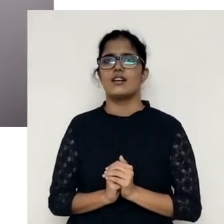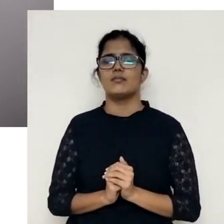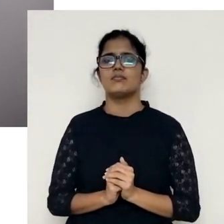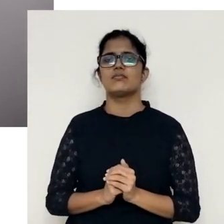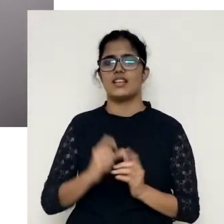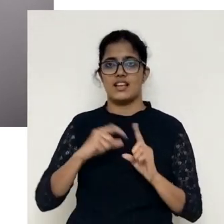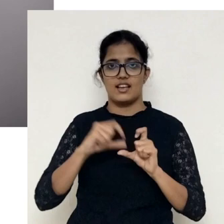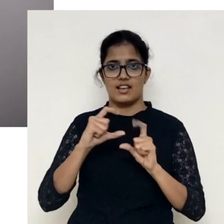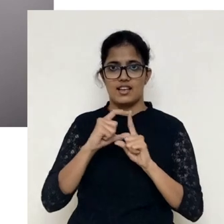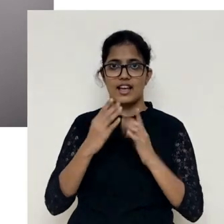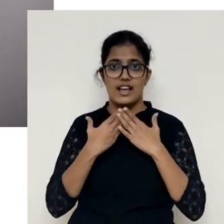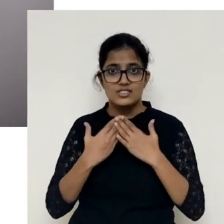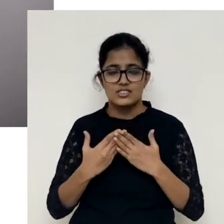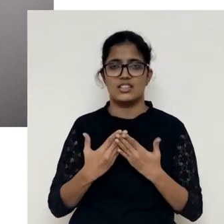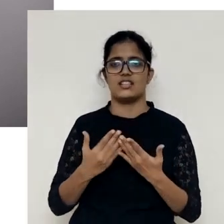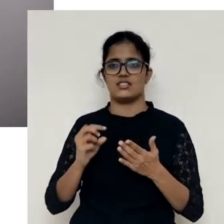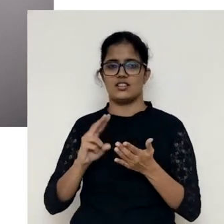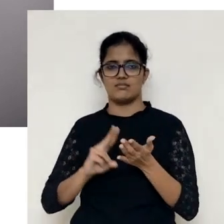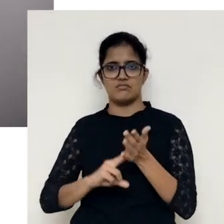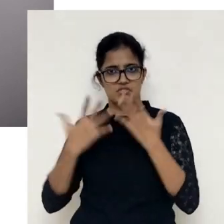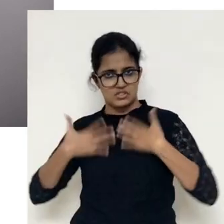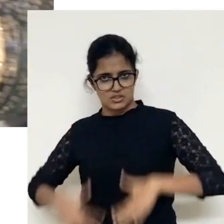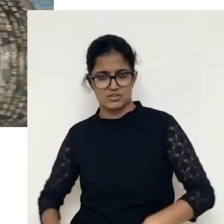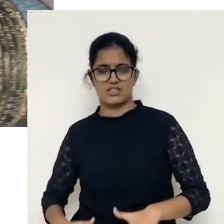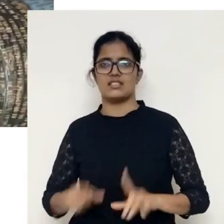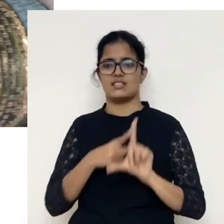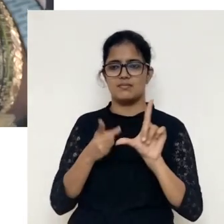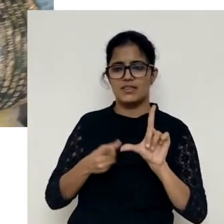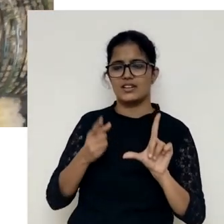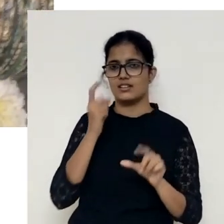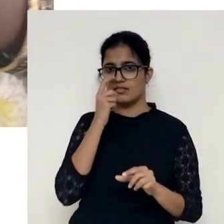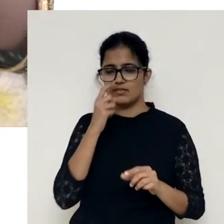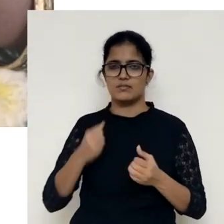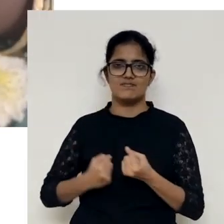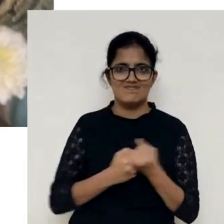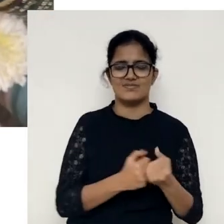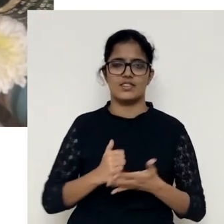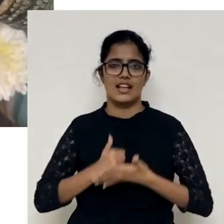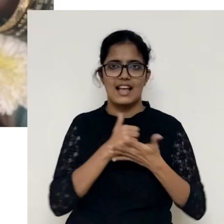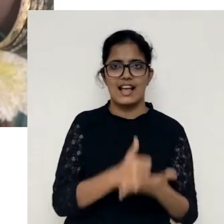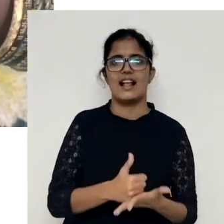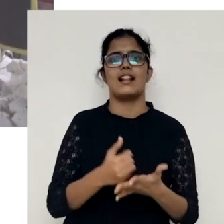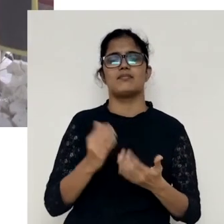spaces, all the way from education to nutrition to taking care of pregnant women.